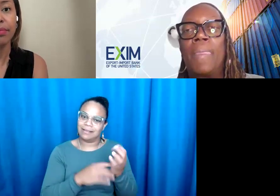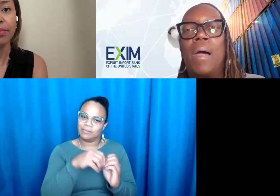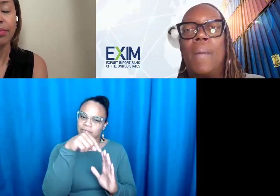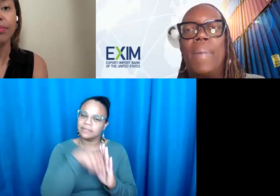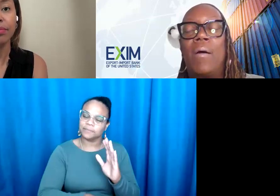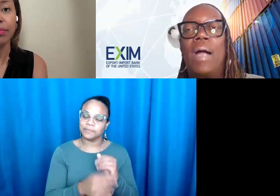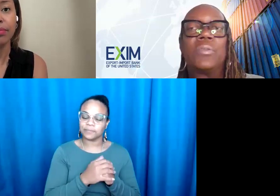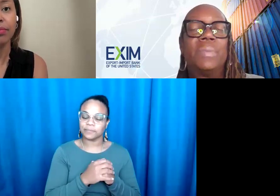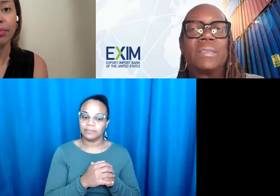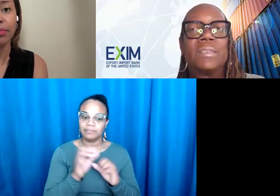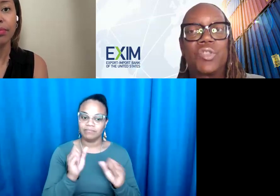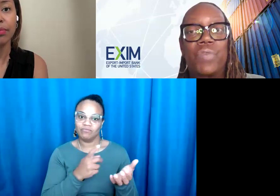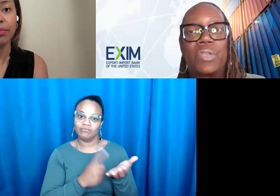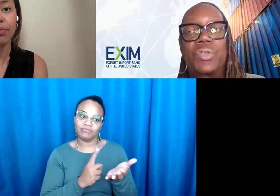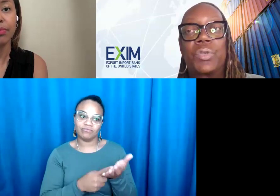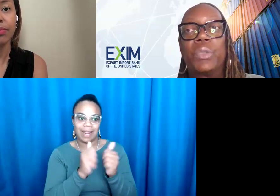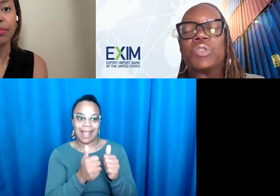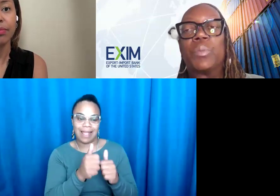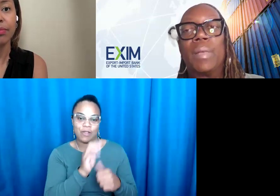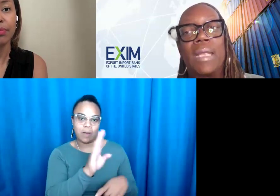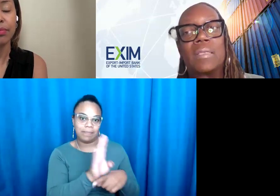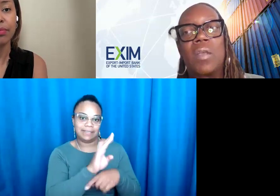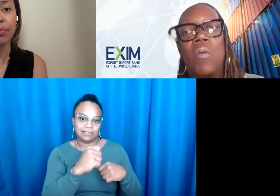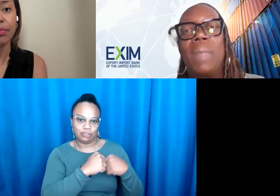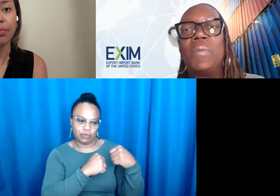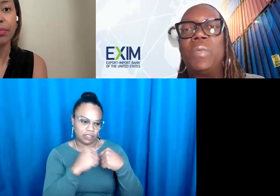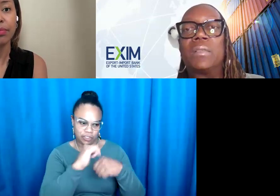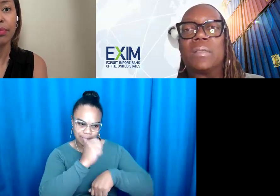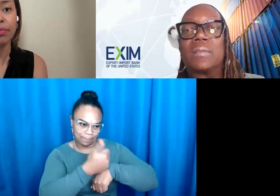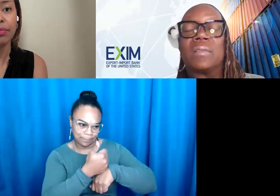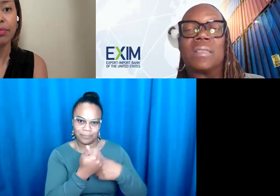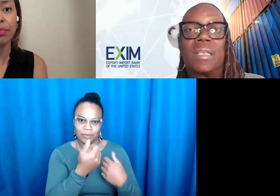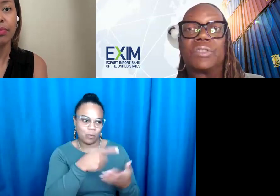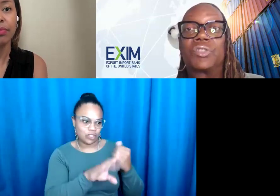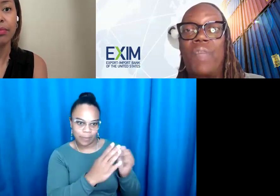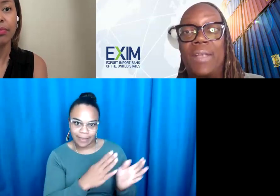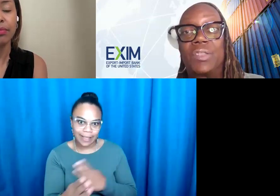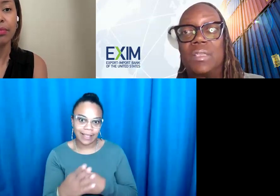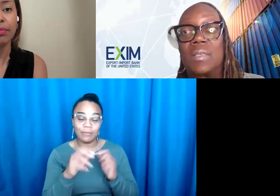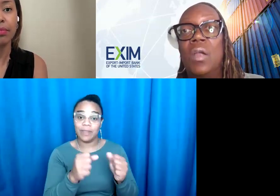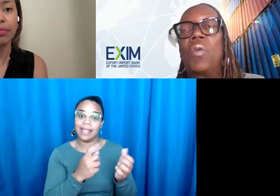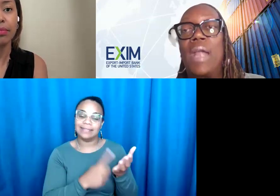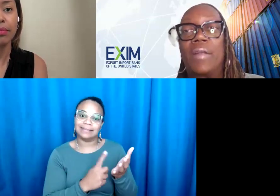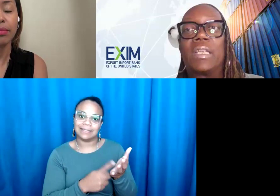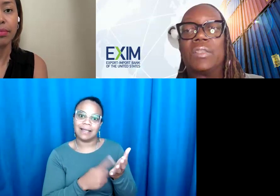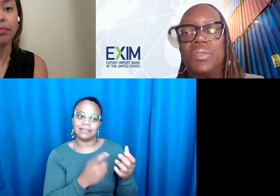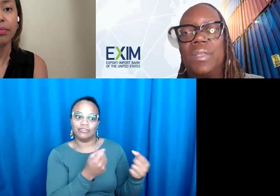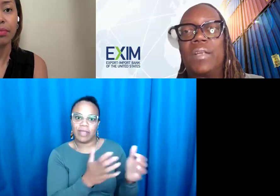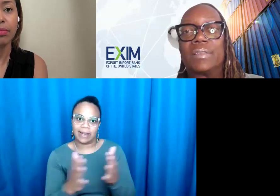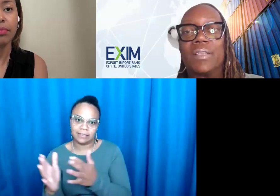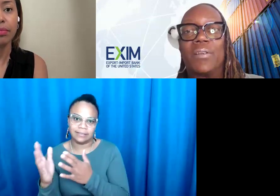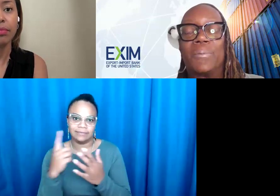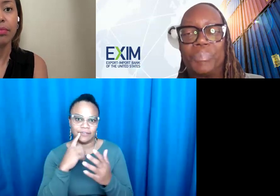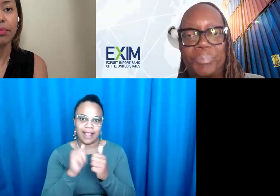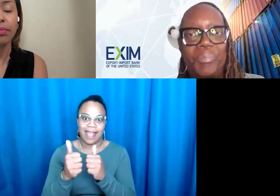conversation about how your business is structured, what your plans are. Maybe we can discuss strategies on how to get you